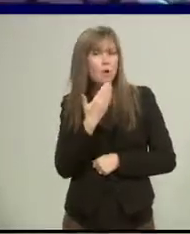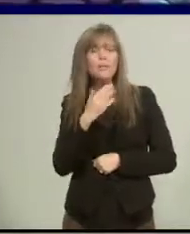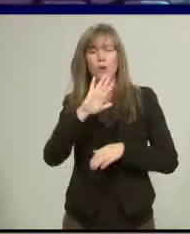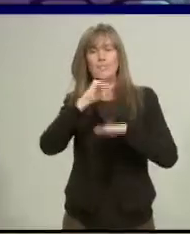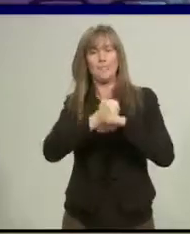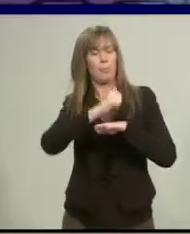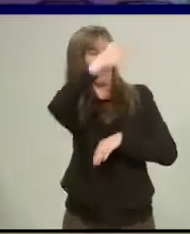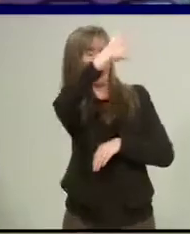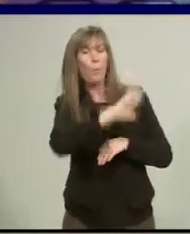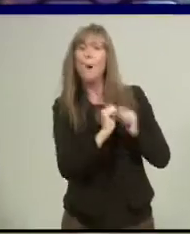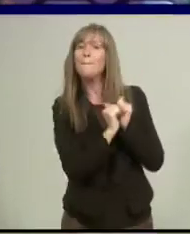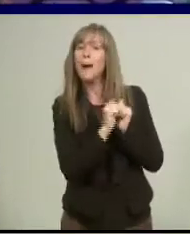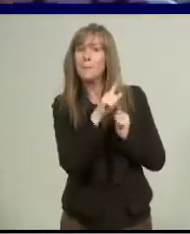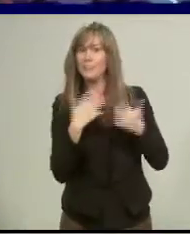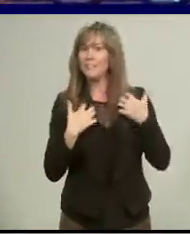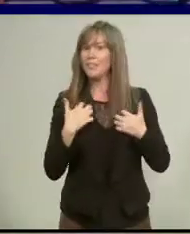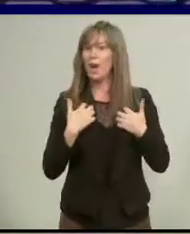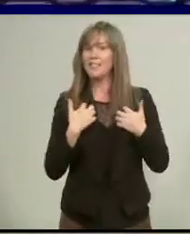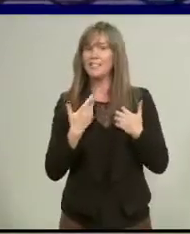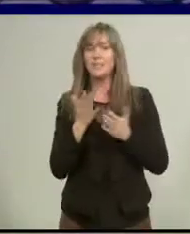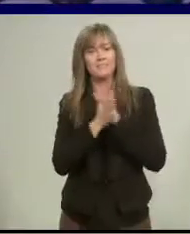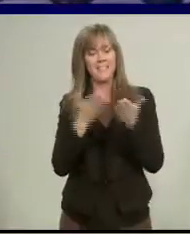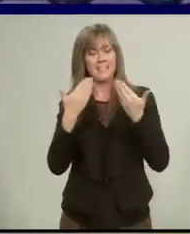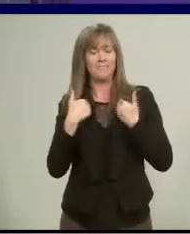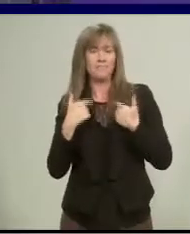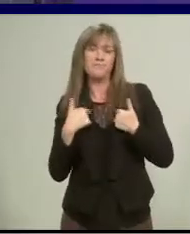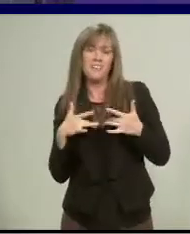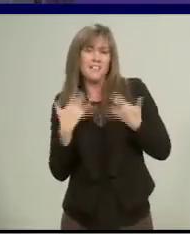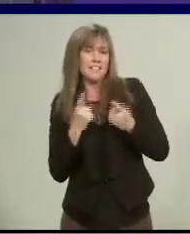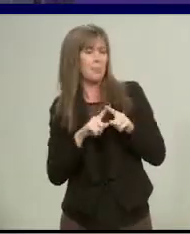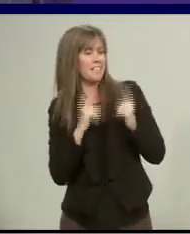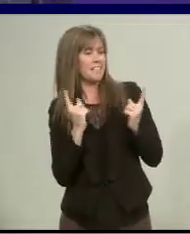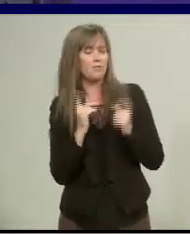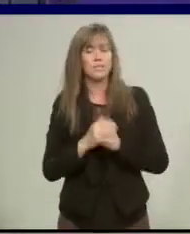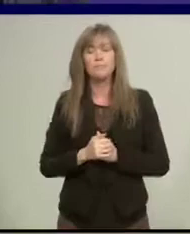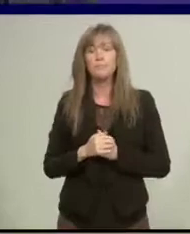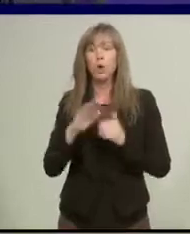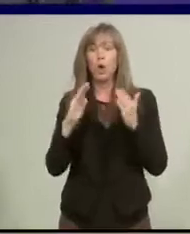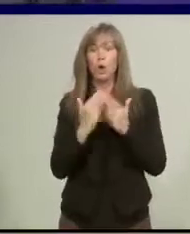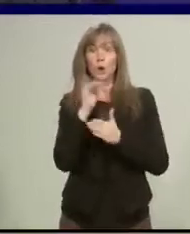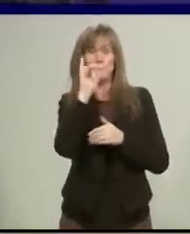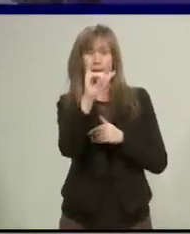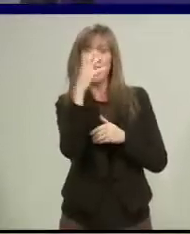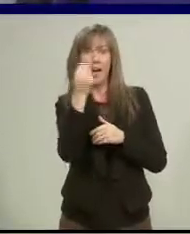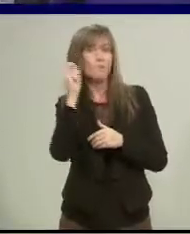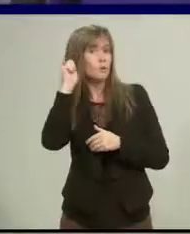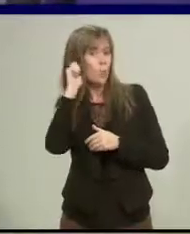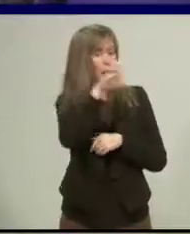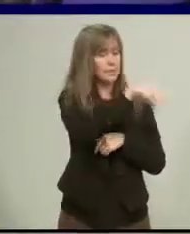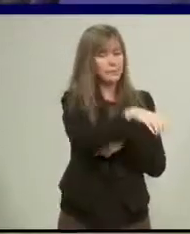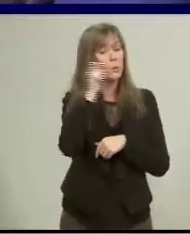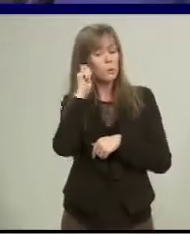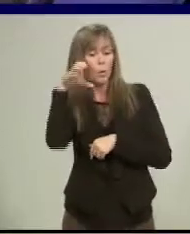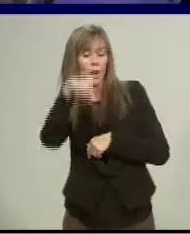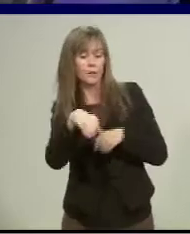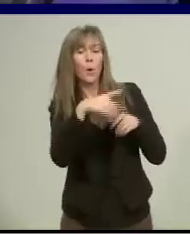have in the lavatories is a little bit exciting, just gives people a sense of something different. The new plane comes with a divider between 2 bathrooms, making it